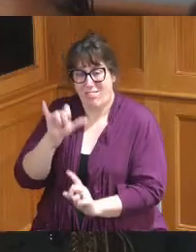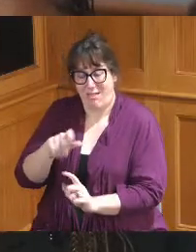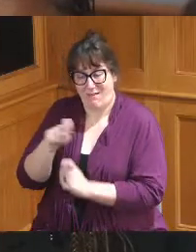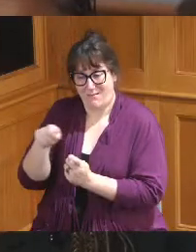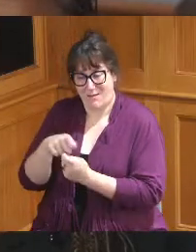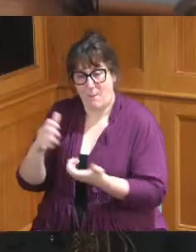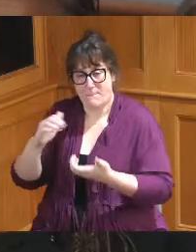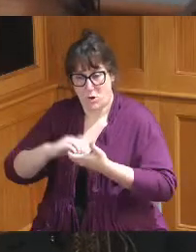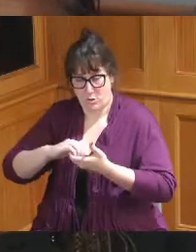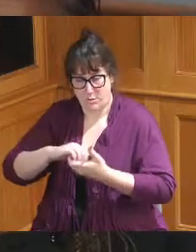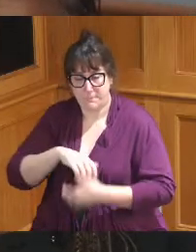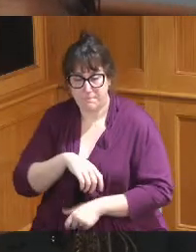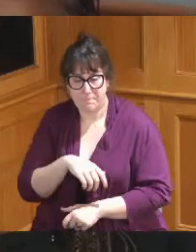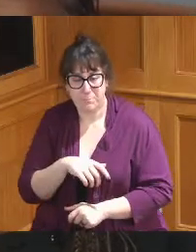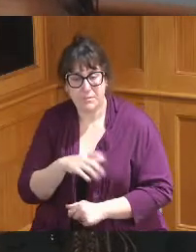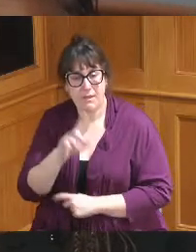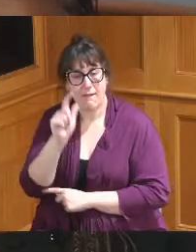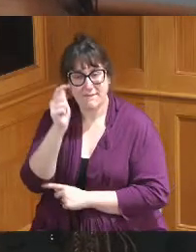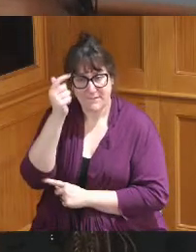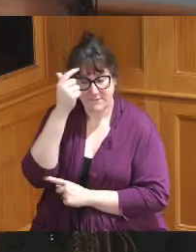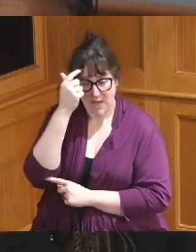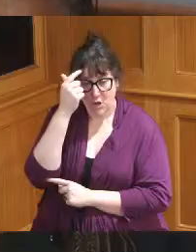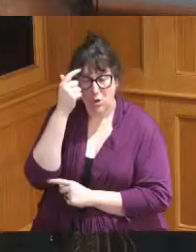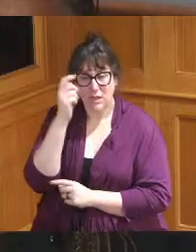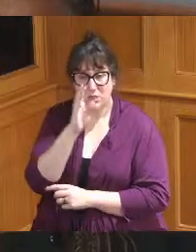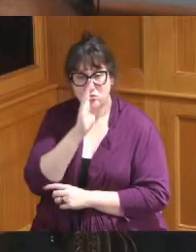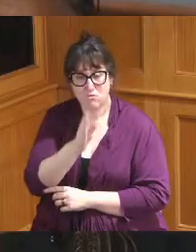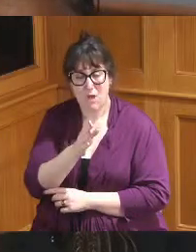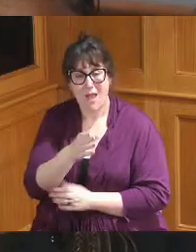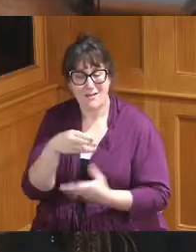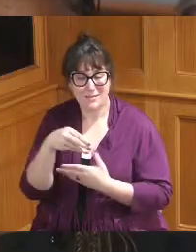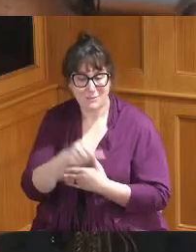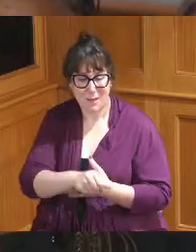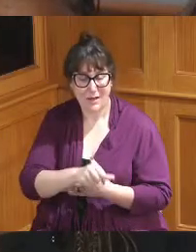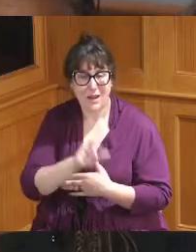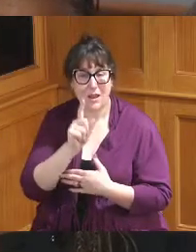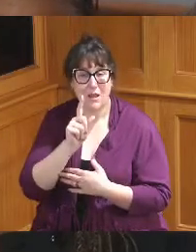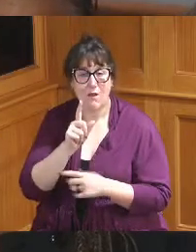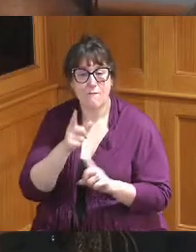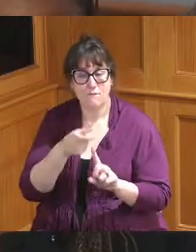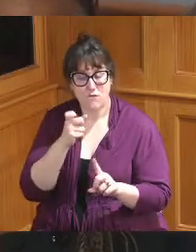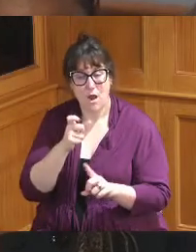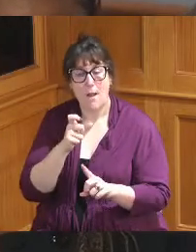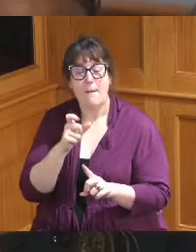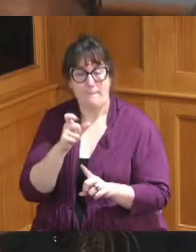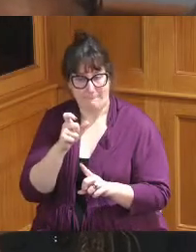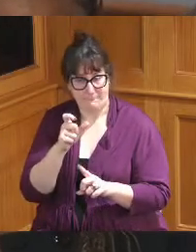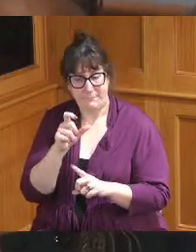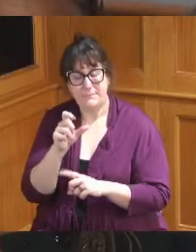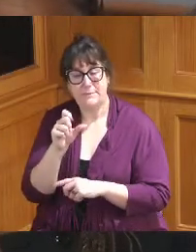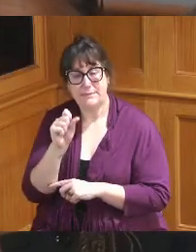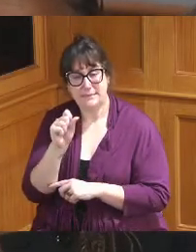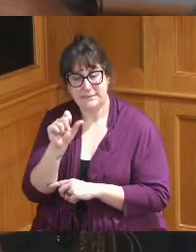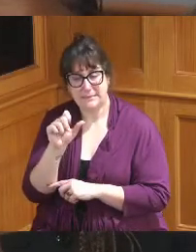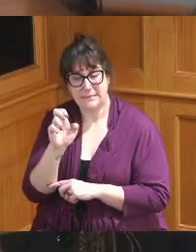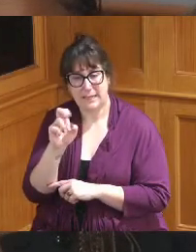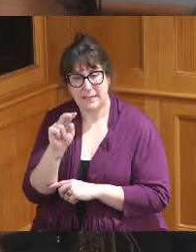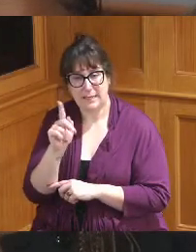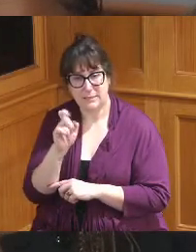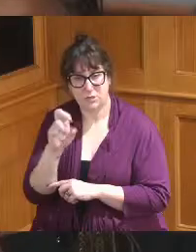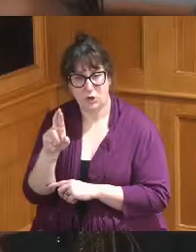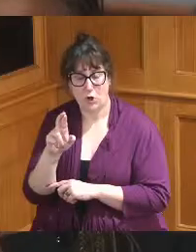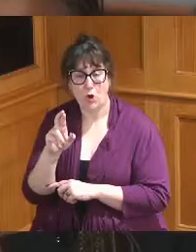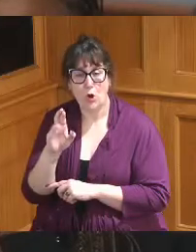We've also received federally directed spending from Senator Sherrod Brown prior to when he was in